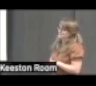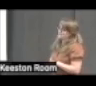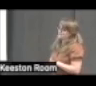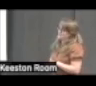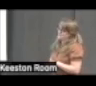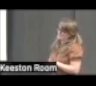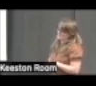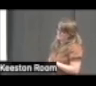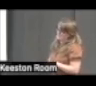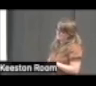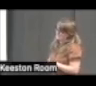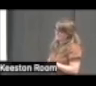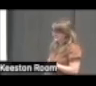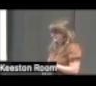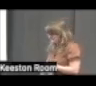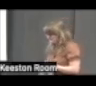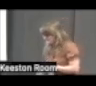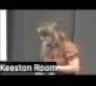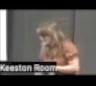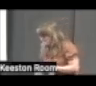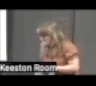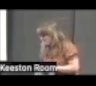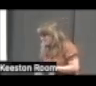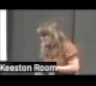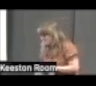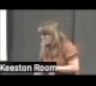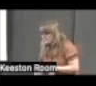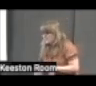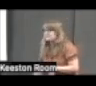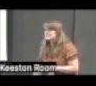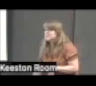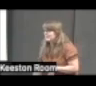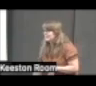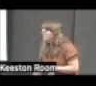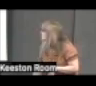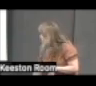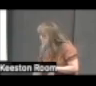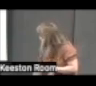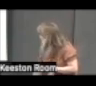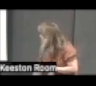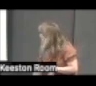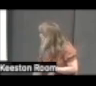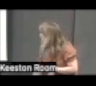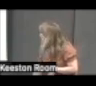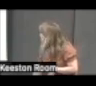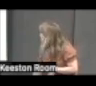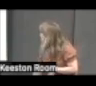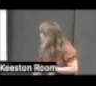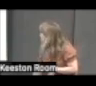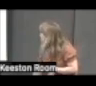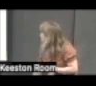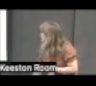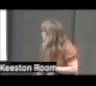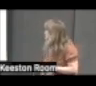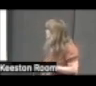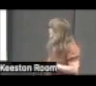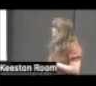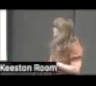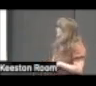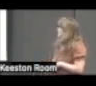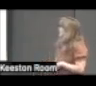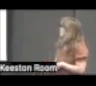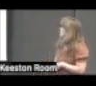increase reproductive success in these species. So we traveled to China, to this little